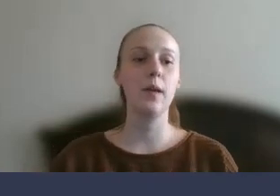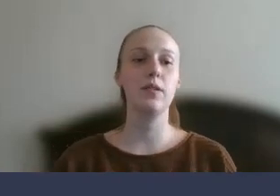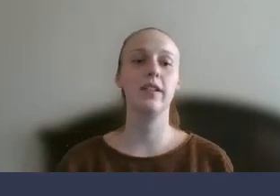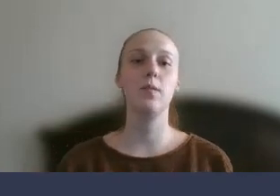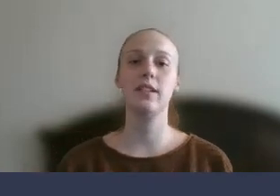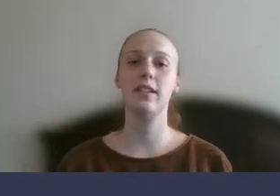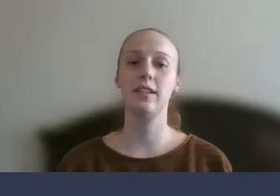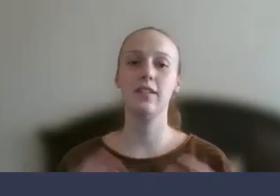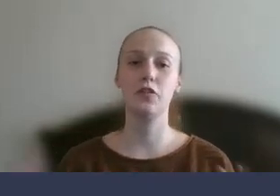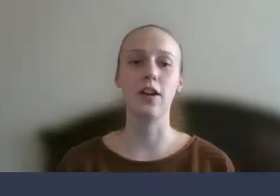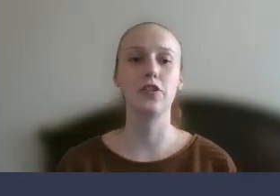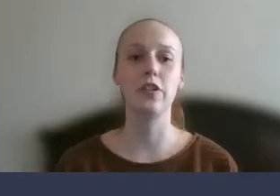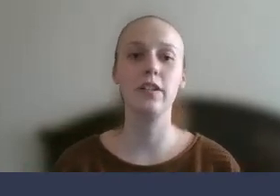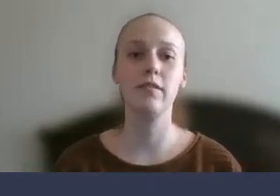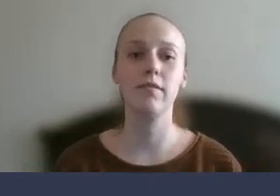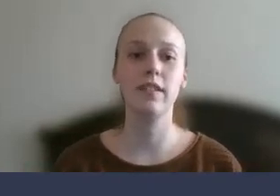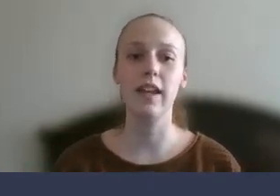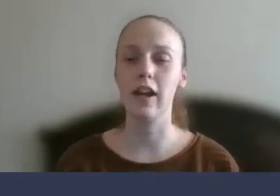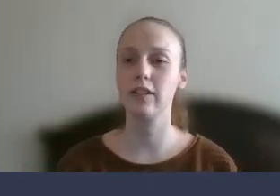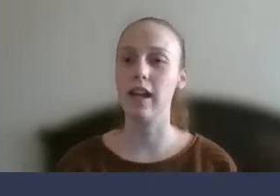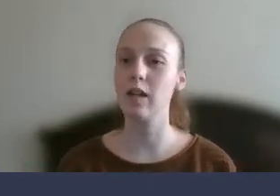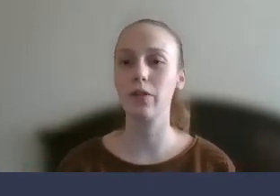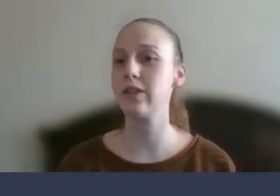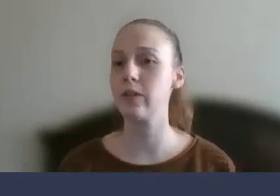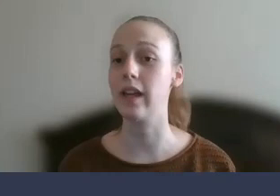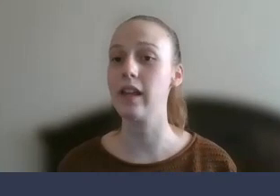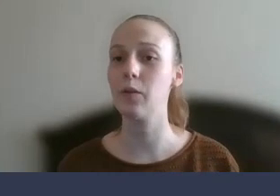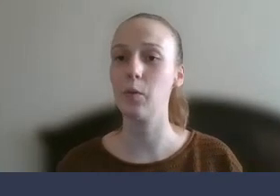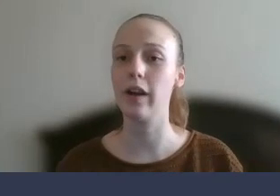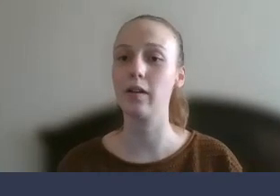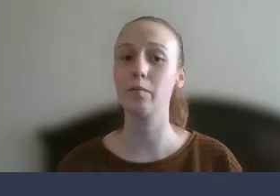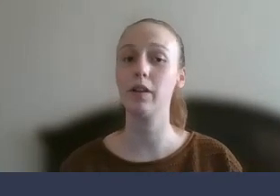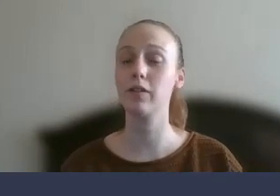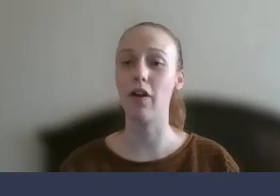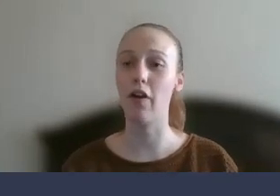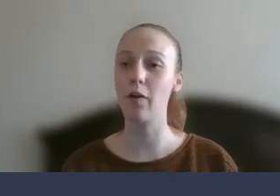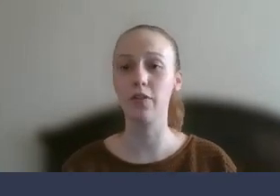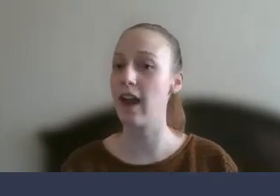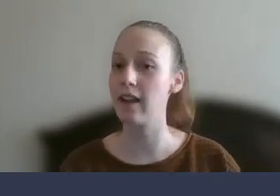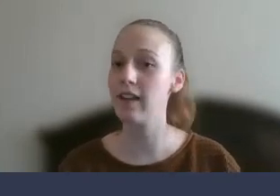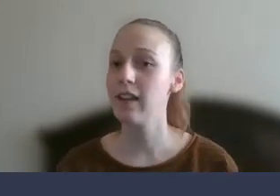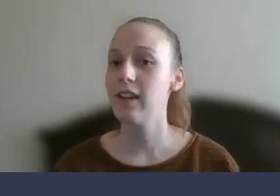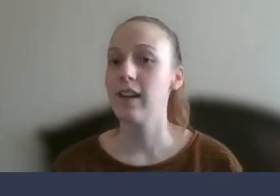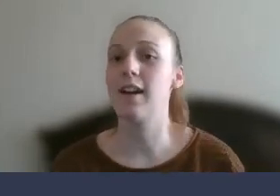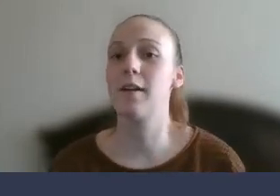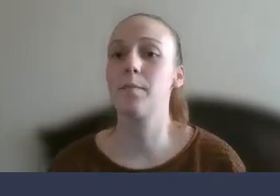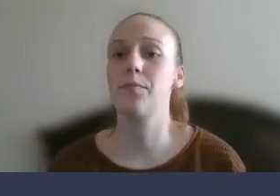So being able to come into this structured daycare setting, preschool setting, where meals are